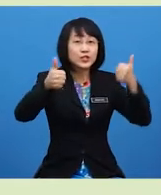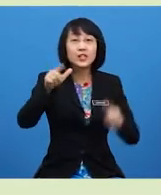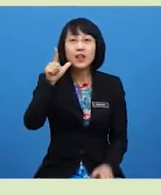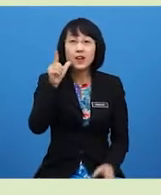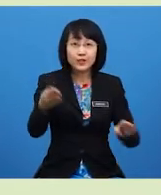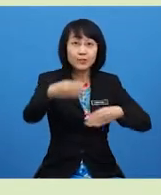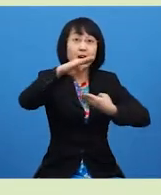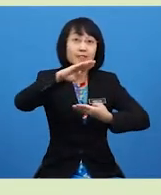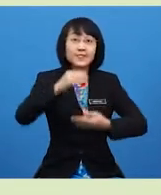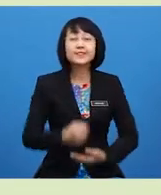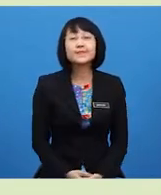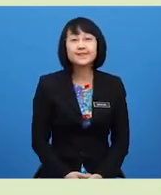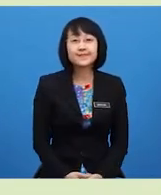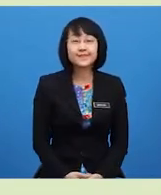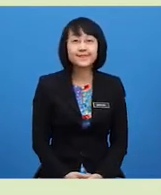lunchbox?